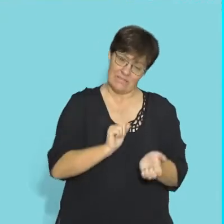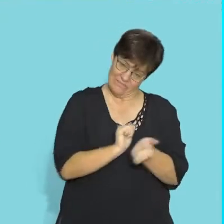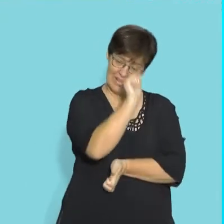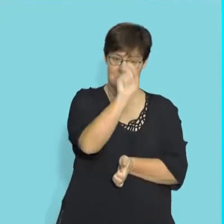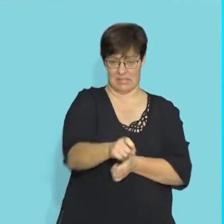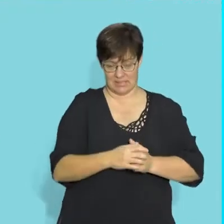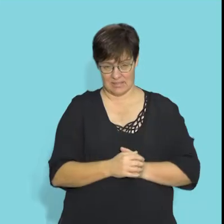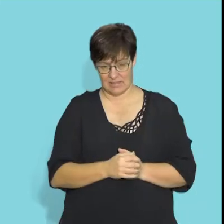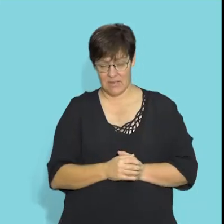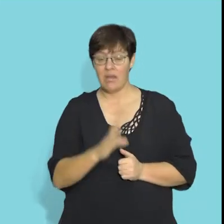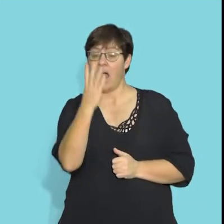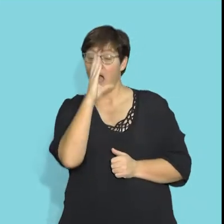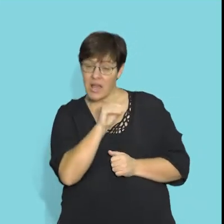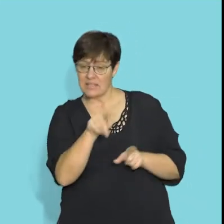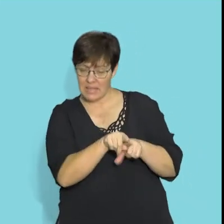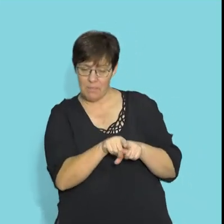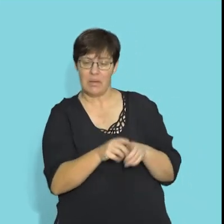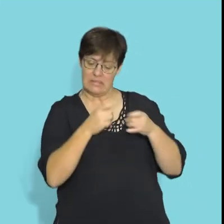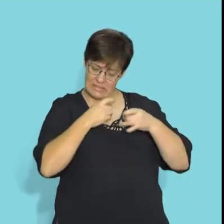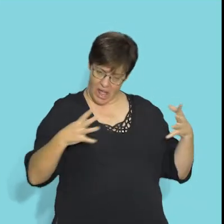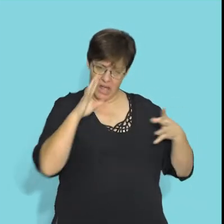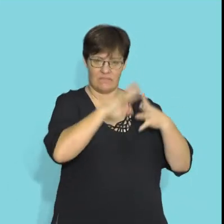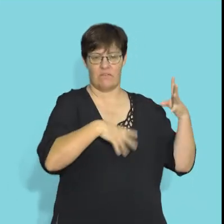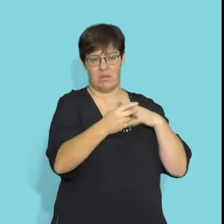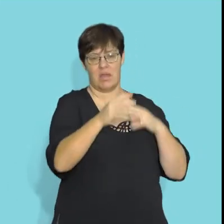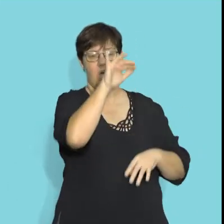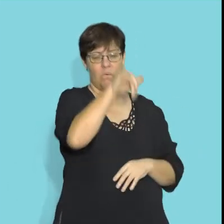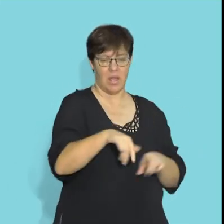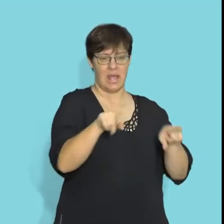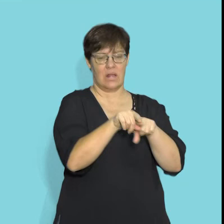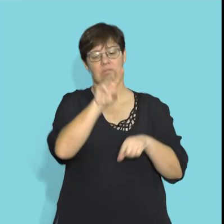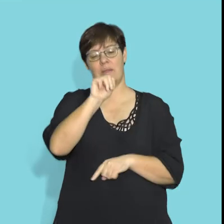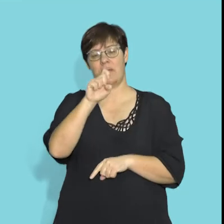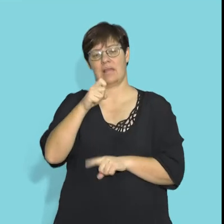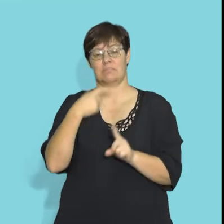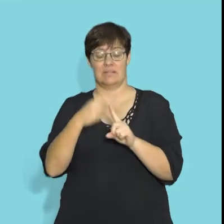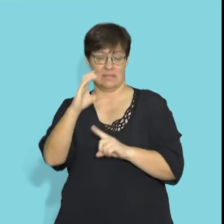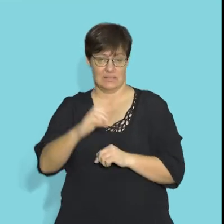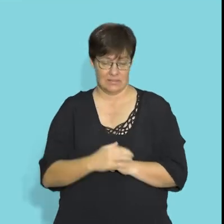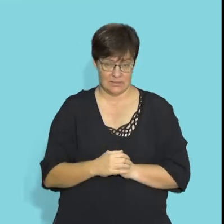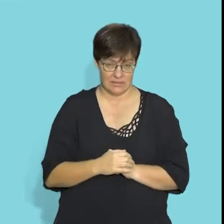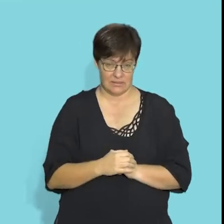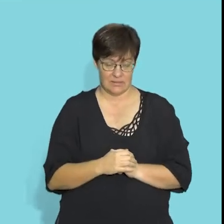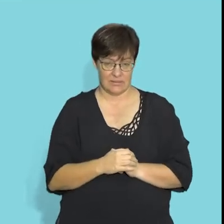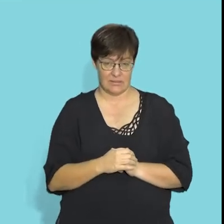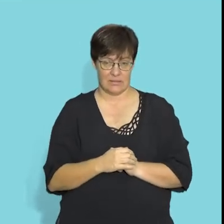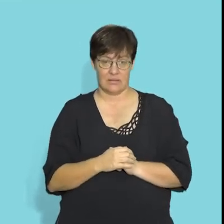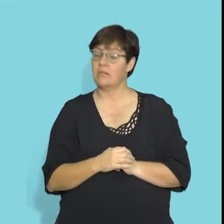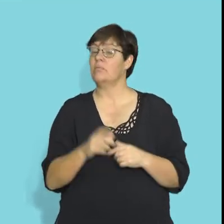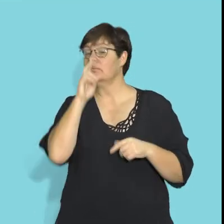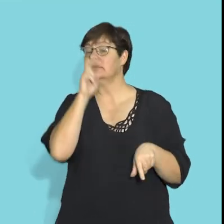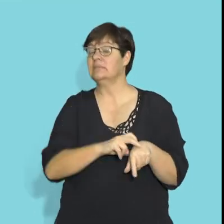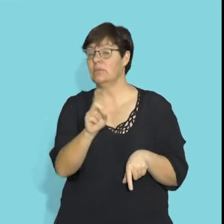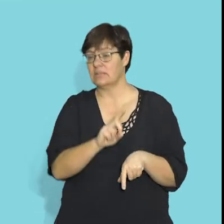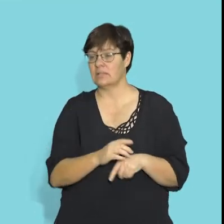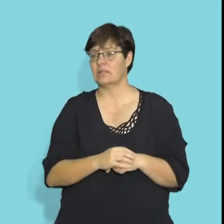of what you do. Whenever they ask a question like this, we always start by writing down y equals mx plus c, all right? All I need to do is